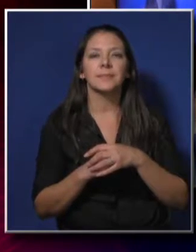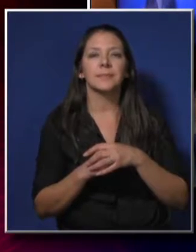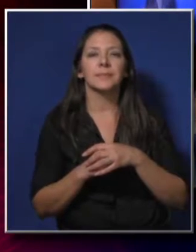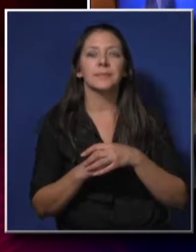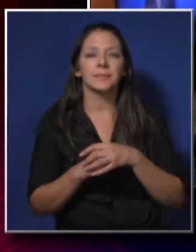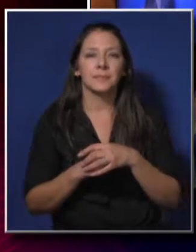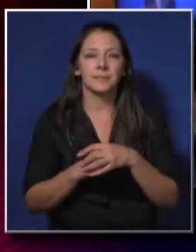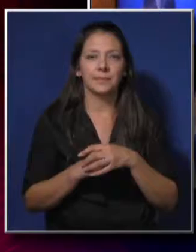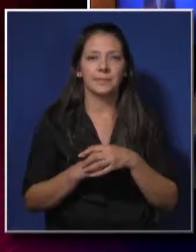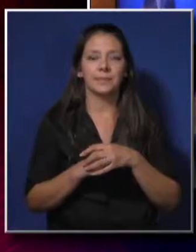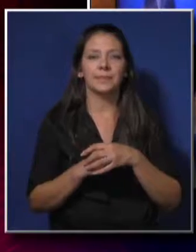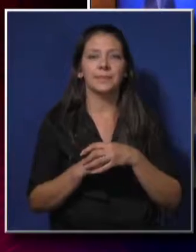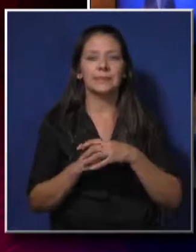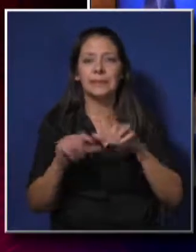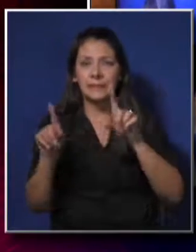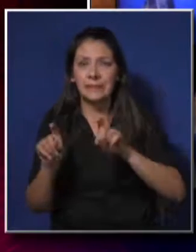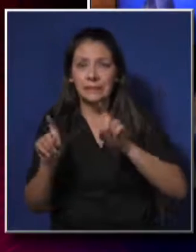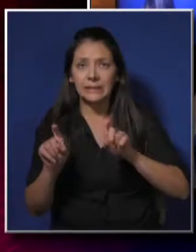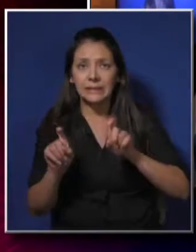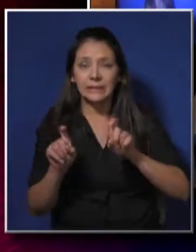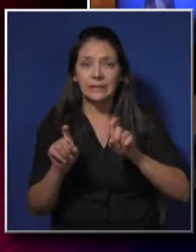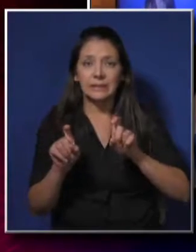Testing.